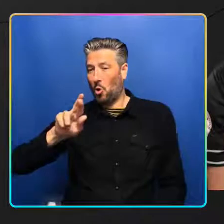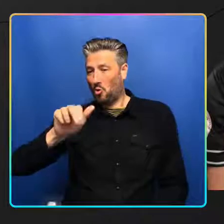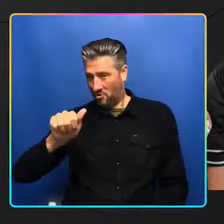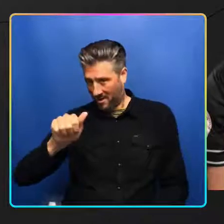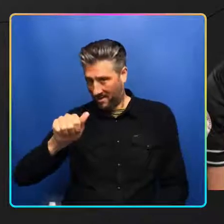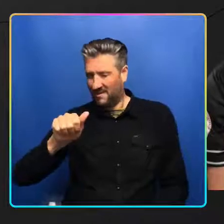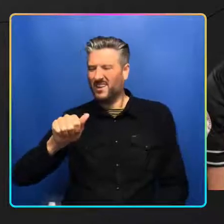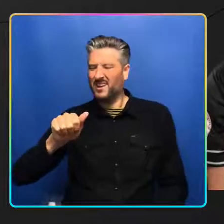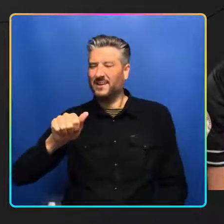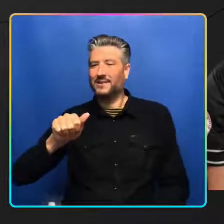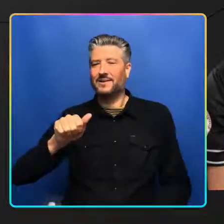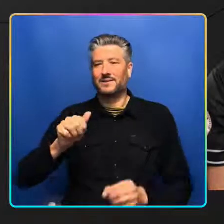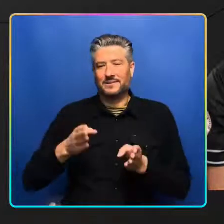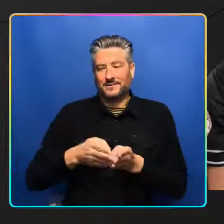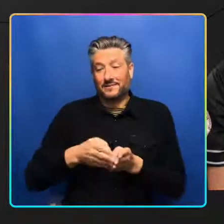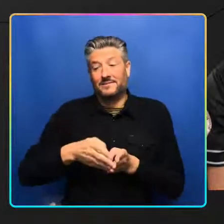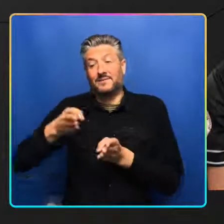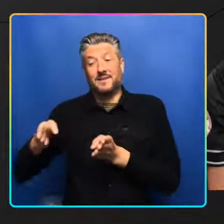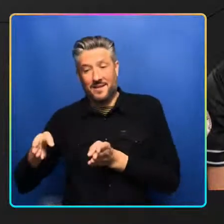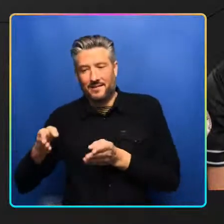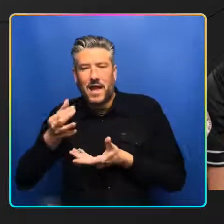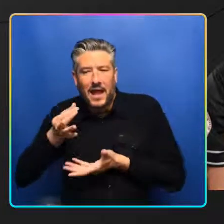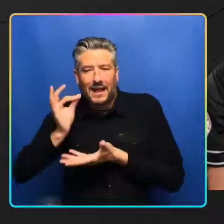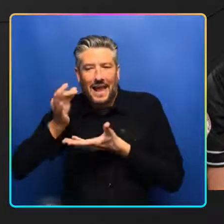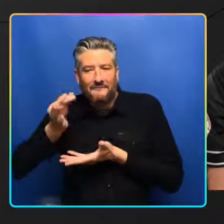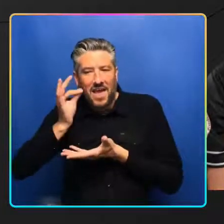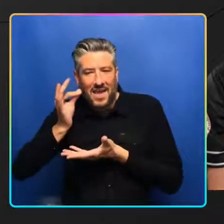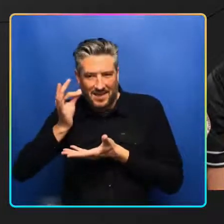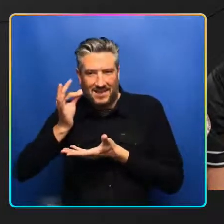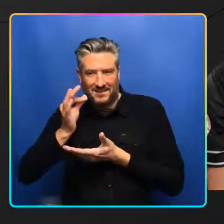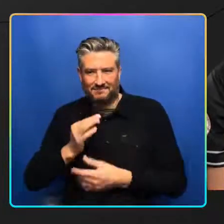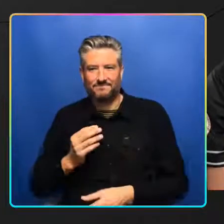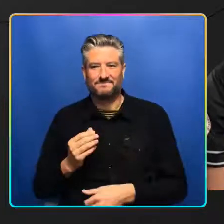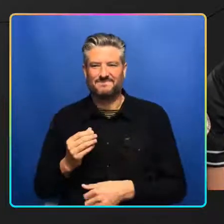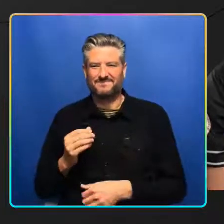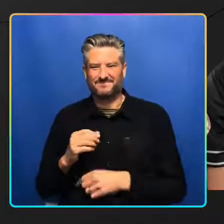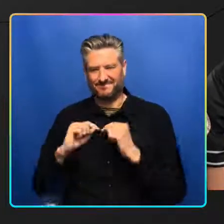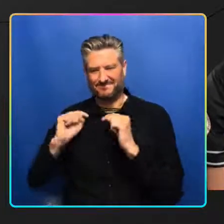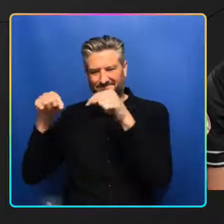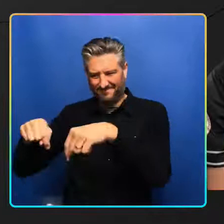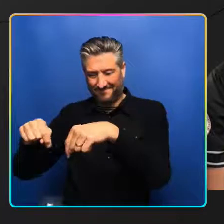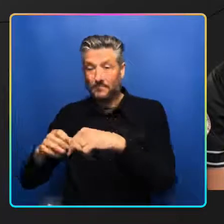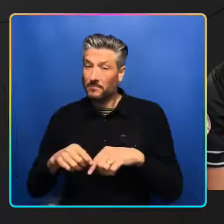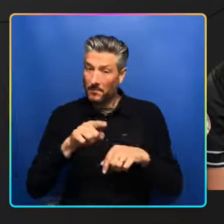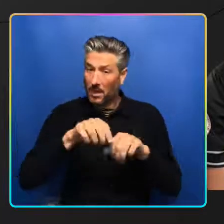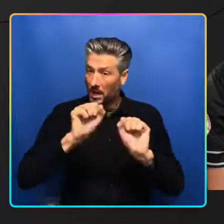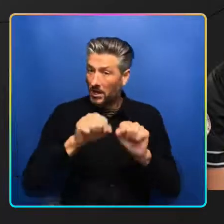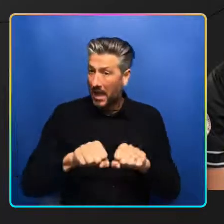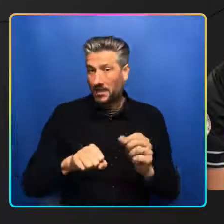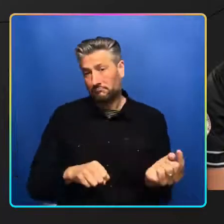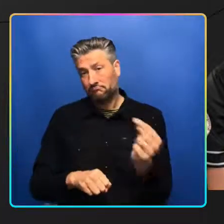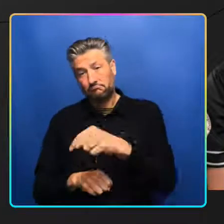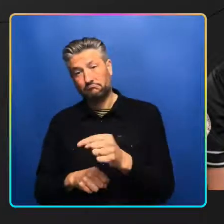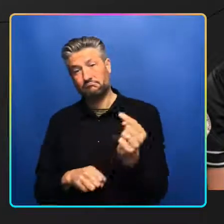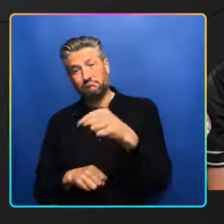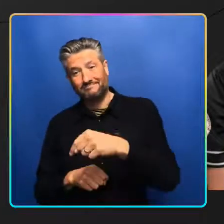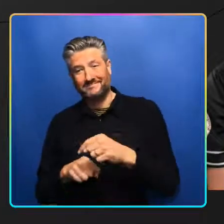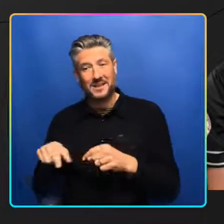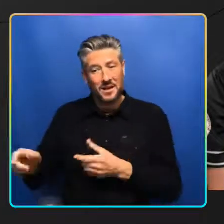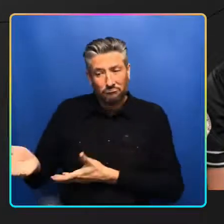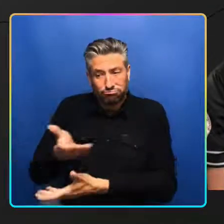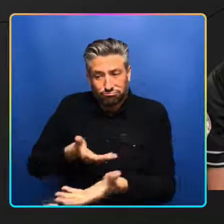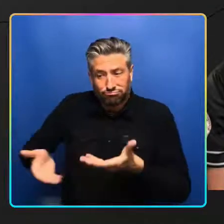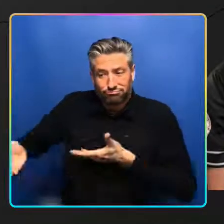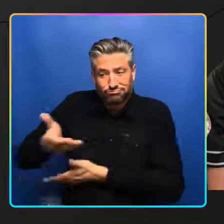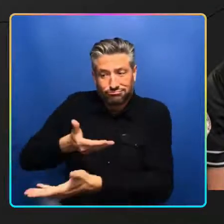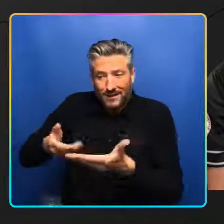A Bit of AI cafe, just after the show. So do join us there, and we can continue this conversation, share links and stuff